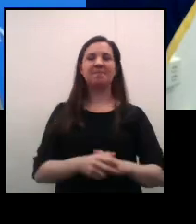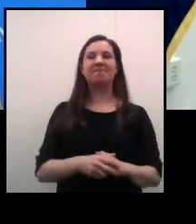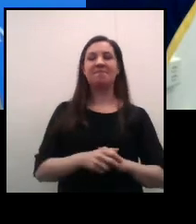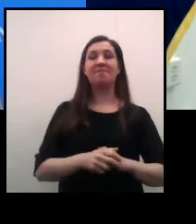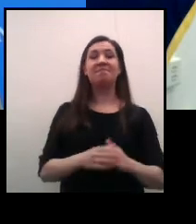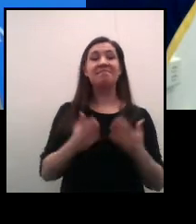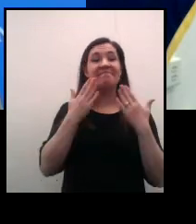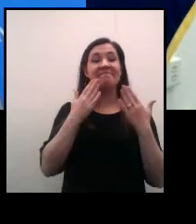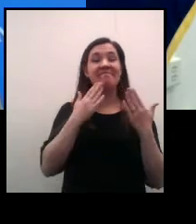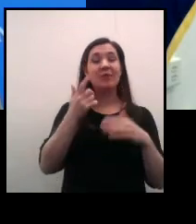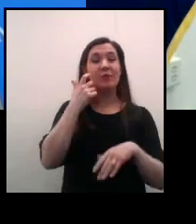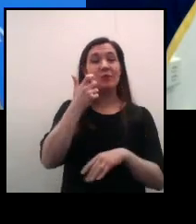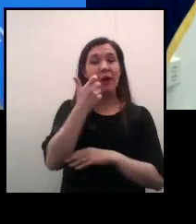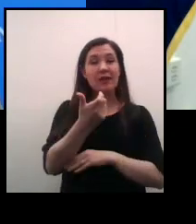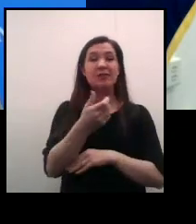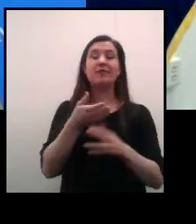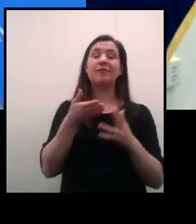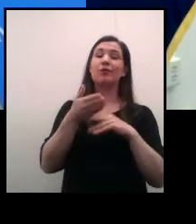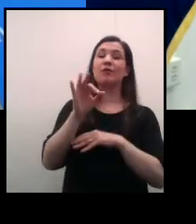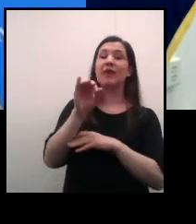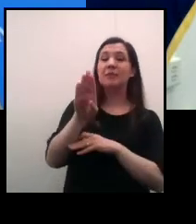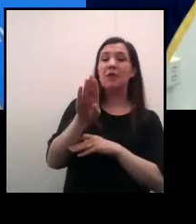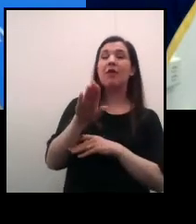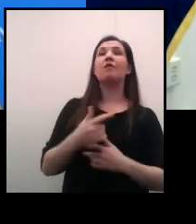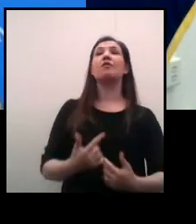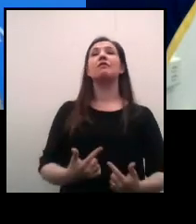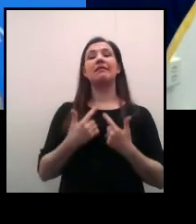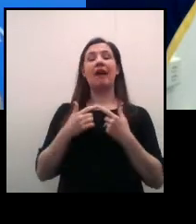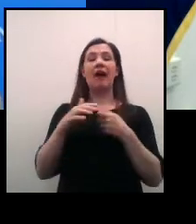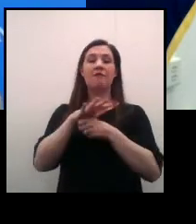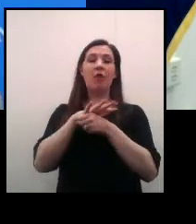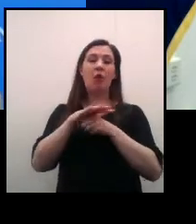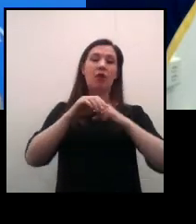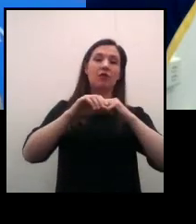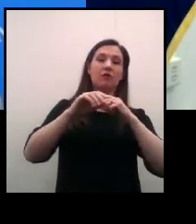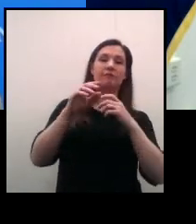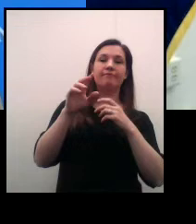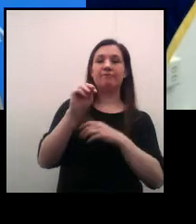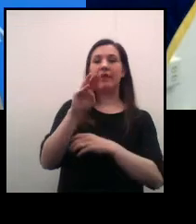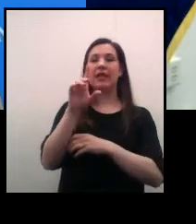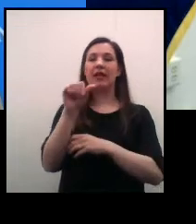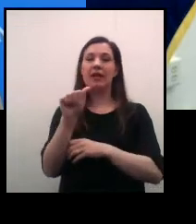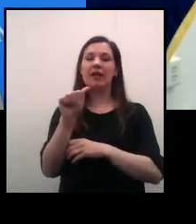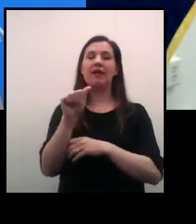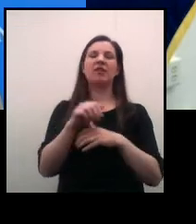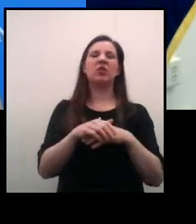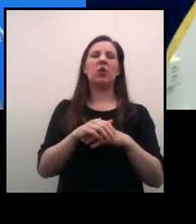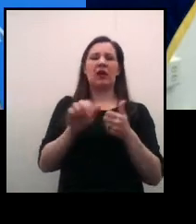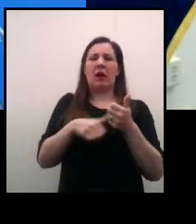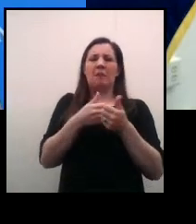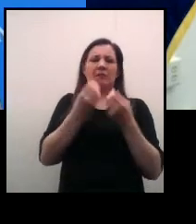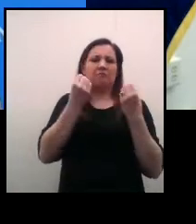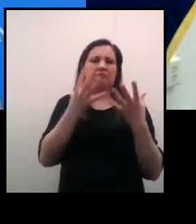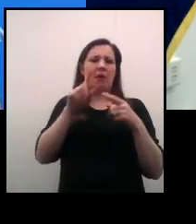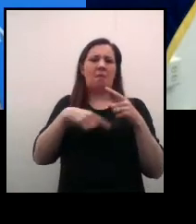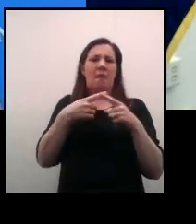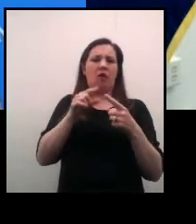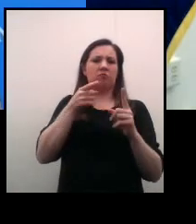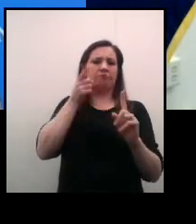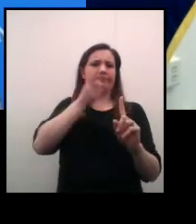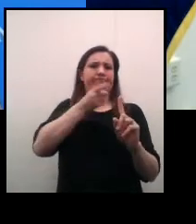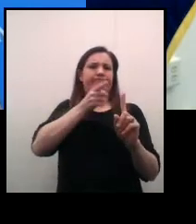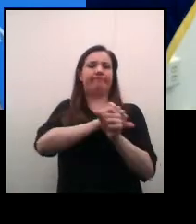for tuning in, whether it's on Facebook or live on local media, as we continue to give an update on what is happening with regard to the